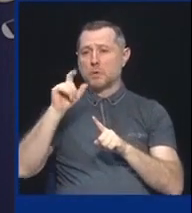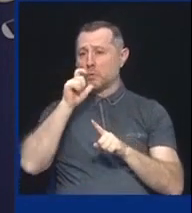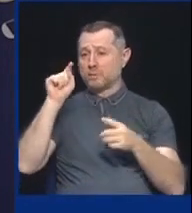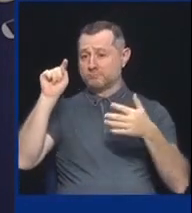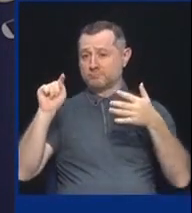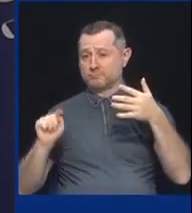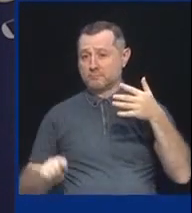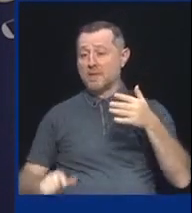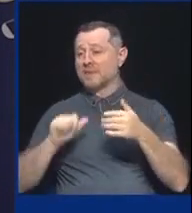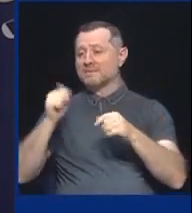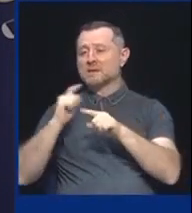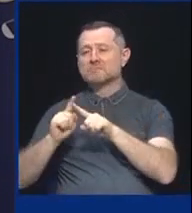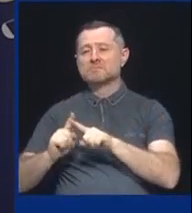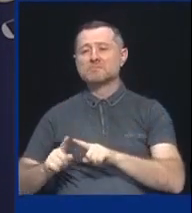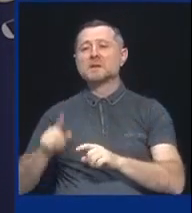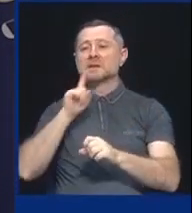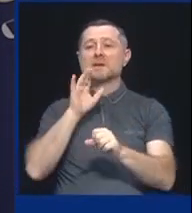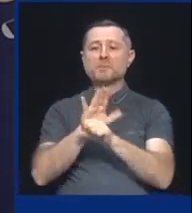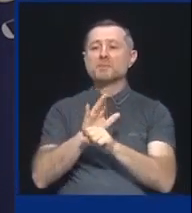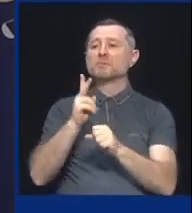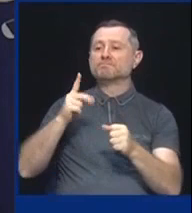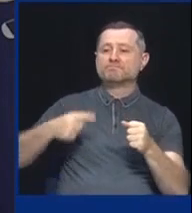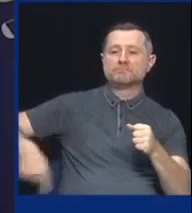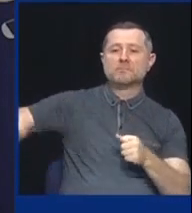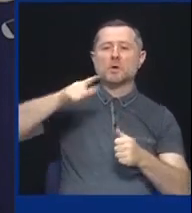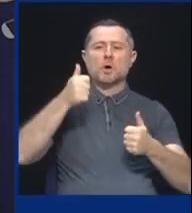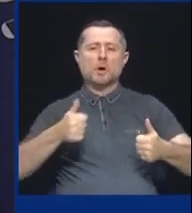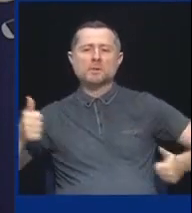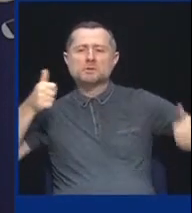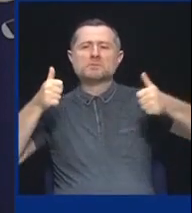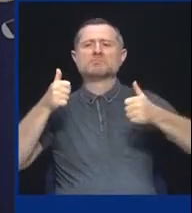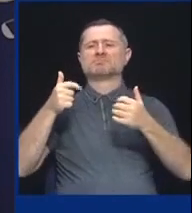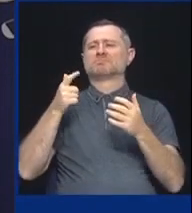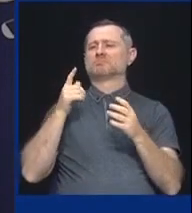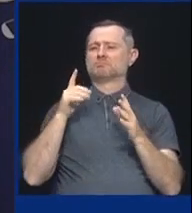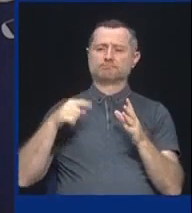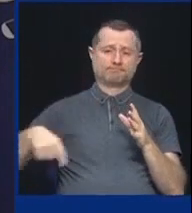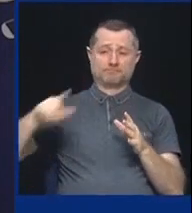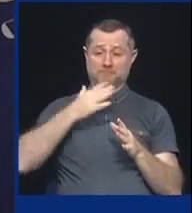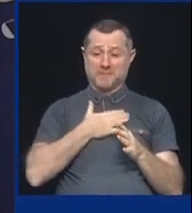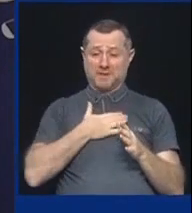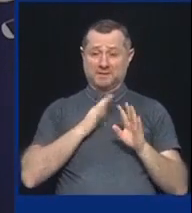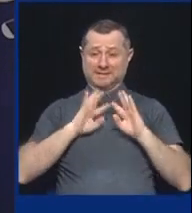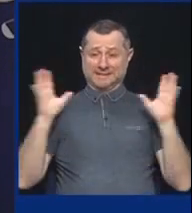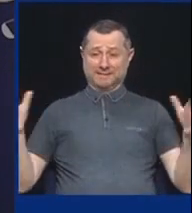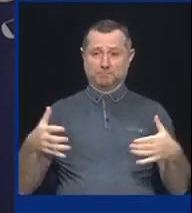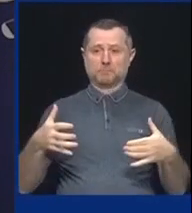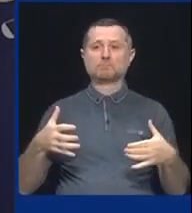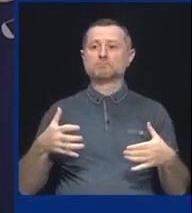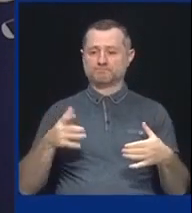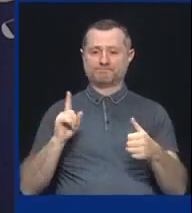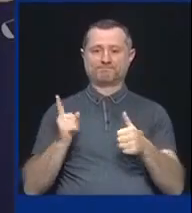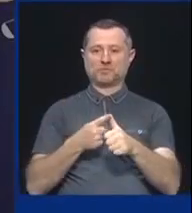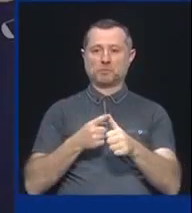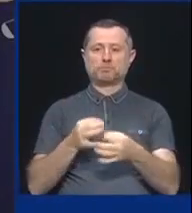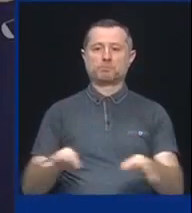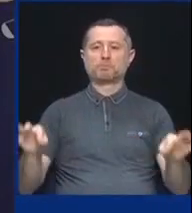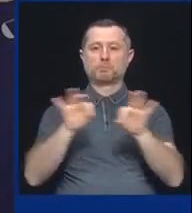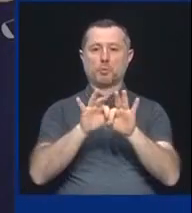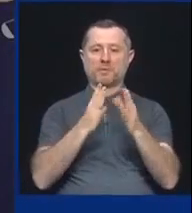of dedicated administration officials, I want to say this. Thank you. Thank